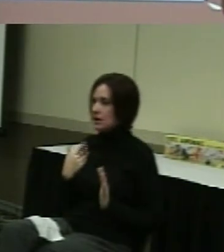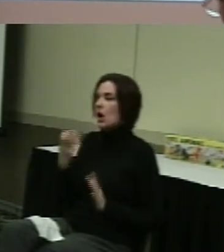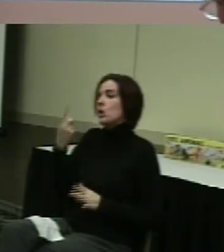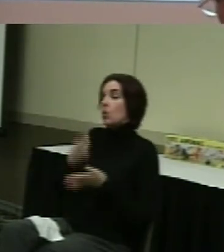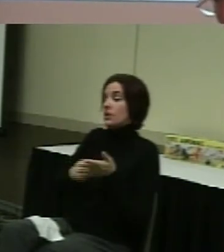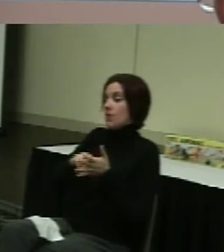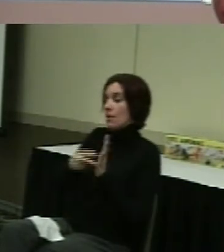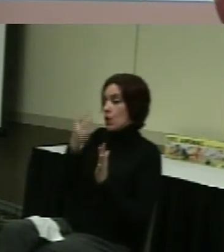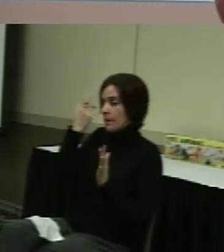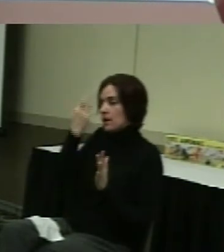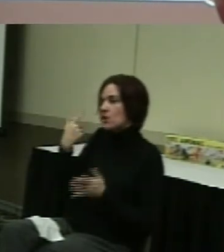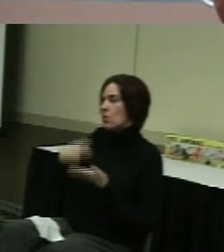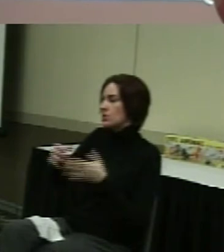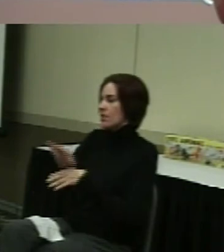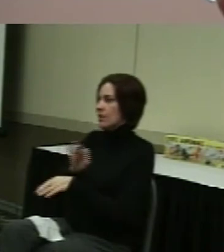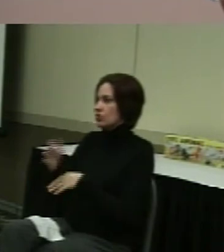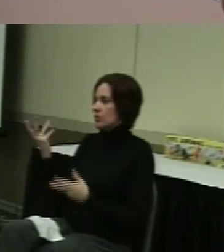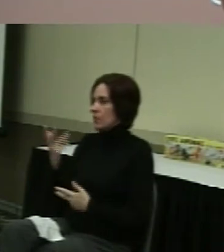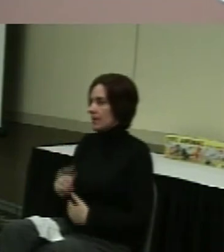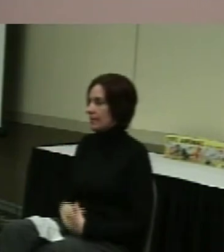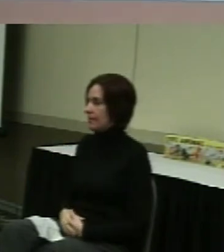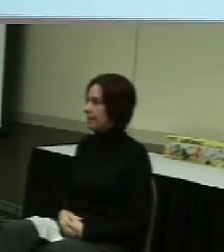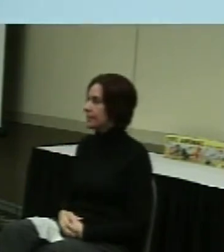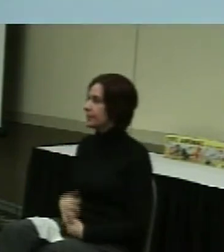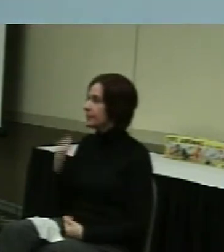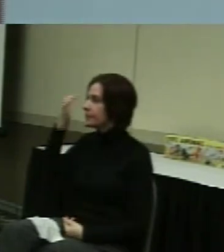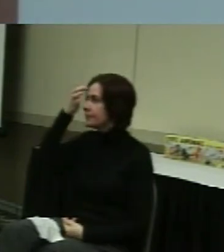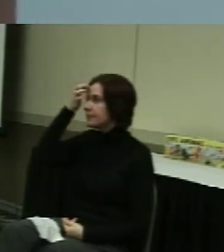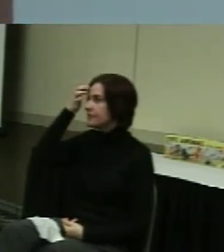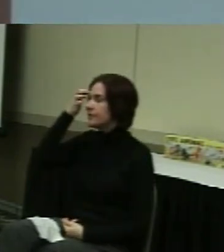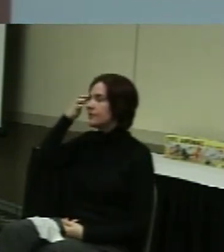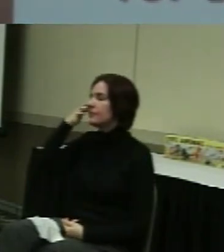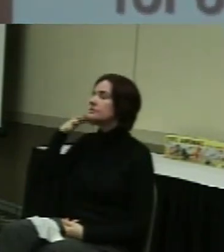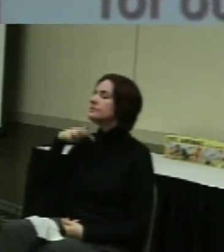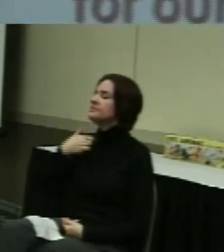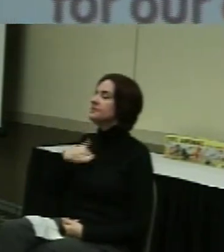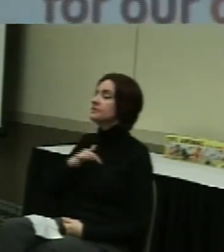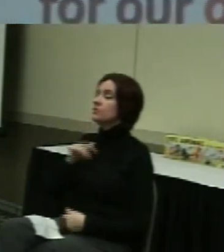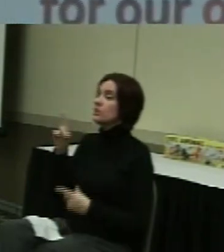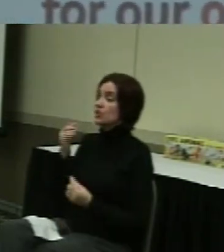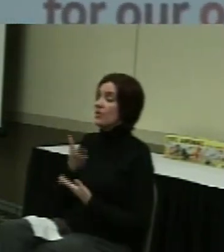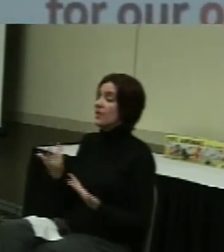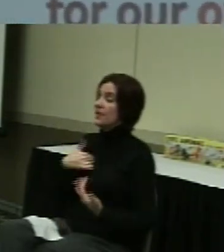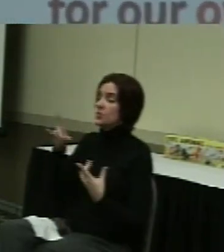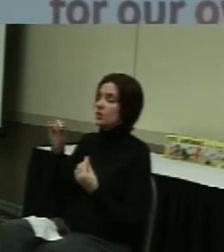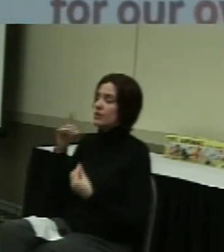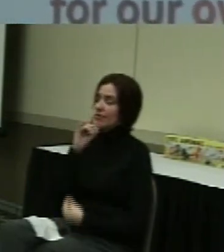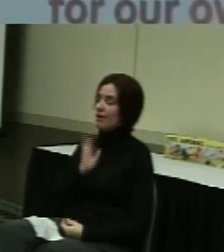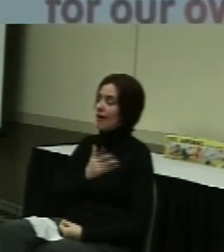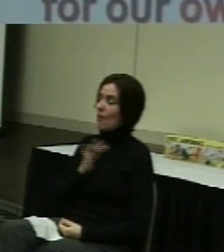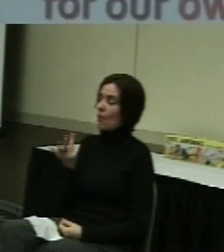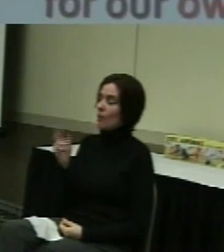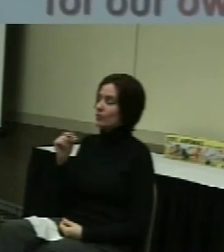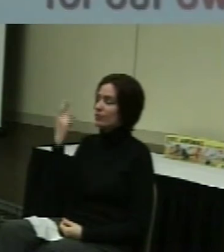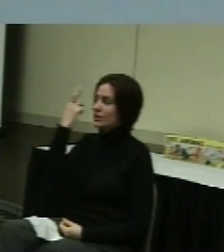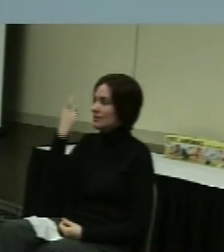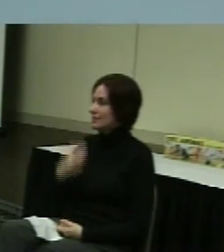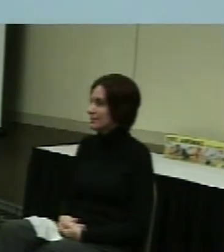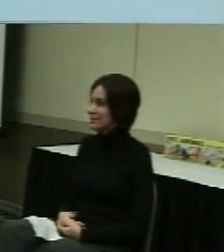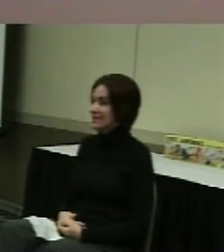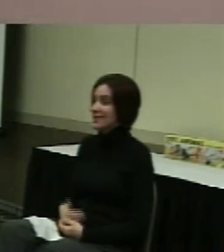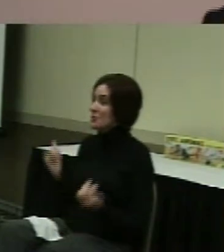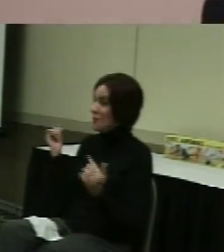and what is the function. Now, we do the things we do for our very own reasons. Do we all have strange